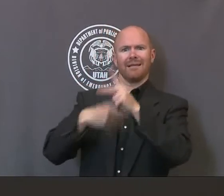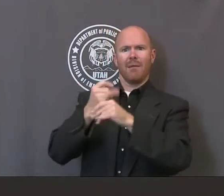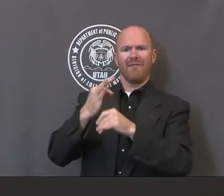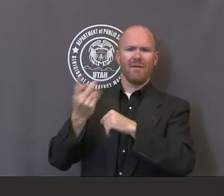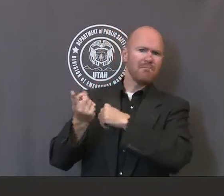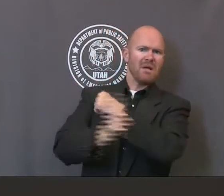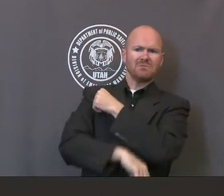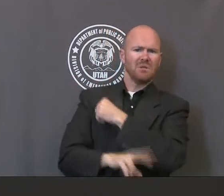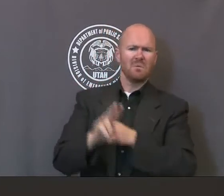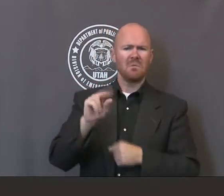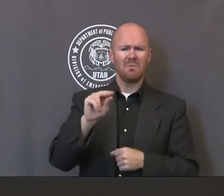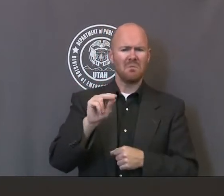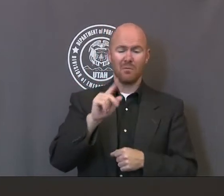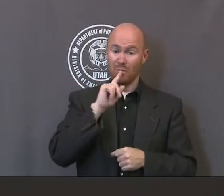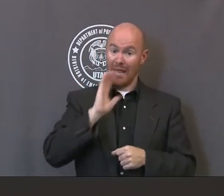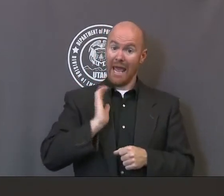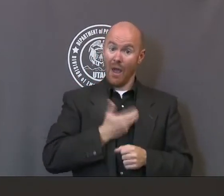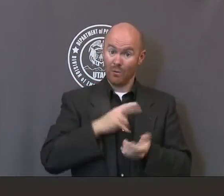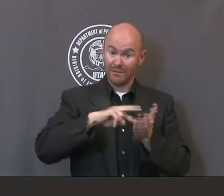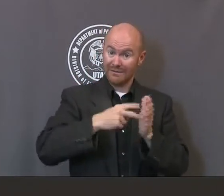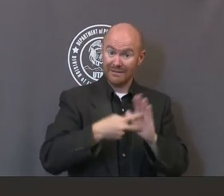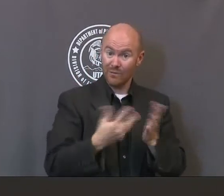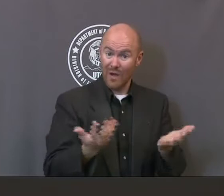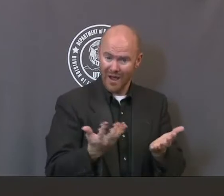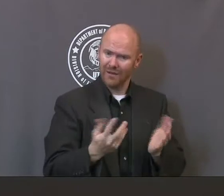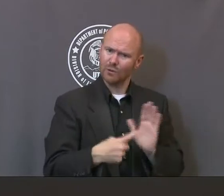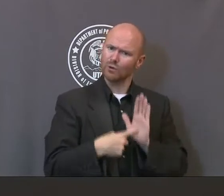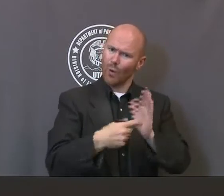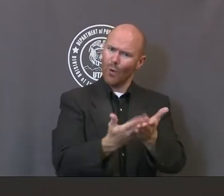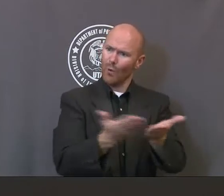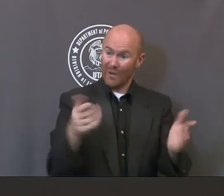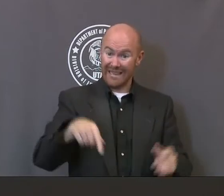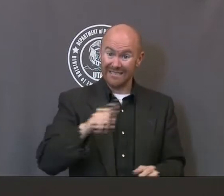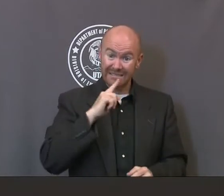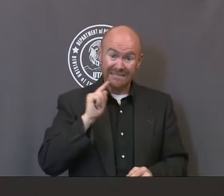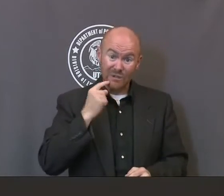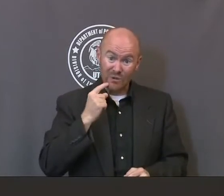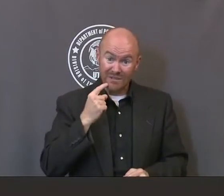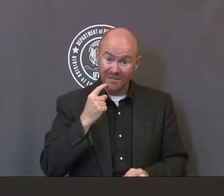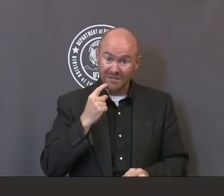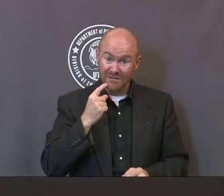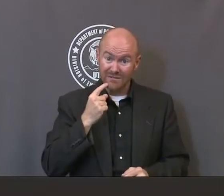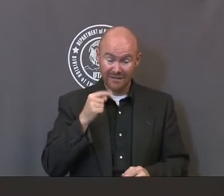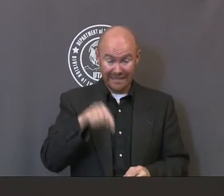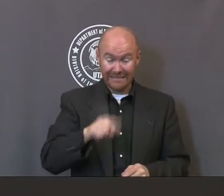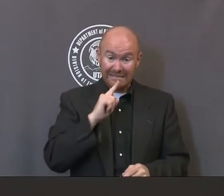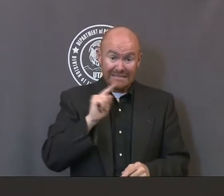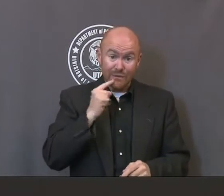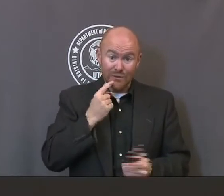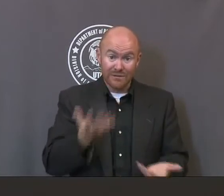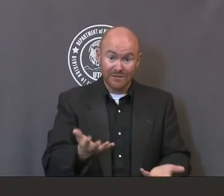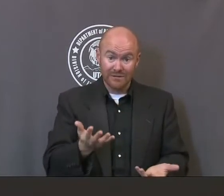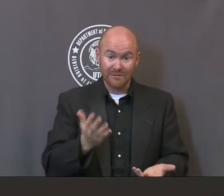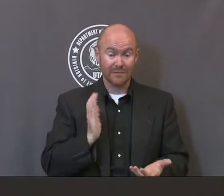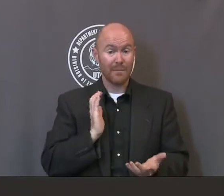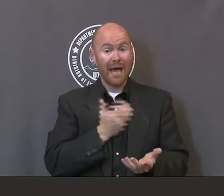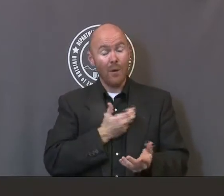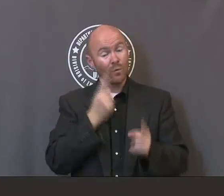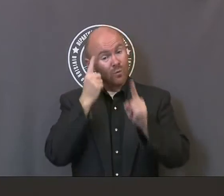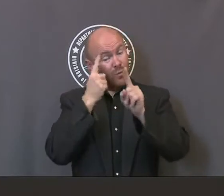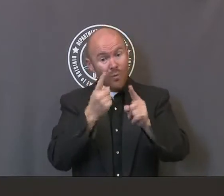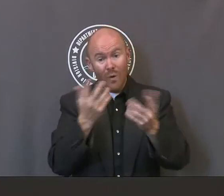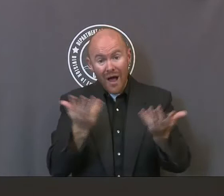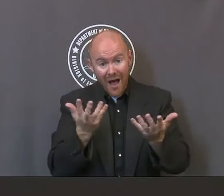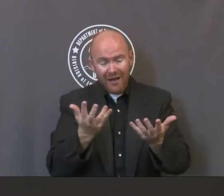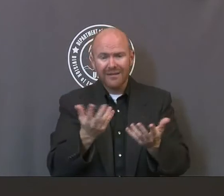not the intent. The intent is to state the severity. While the order is enforceable, our goal is for